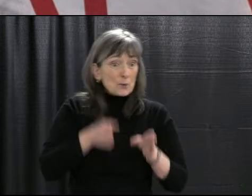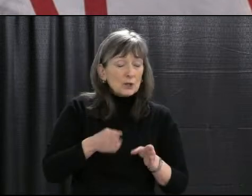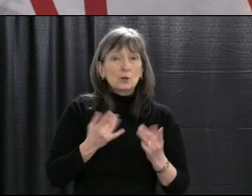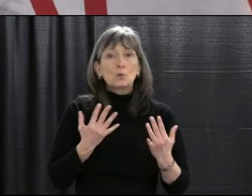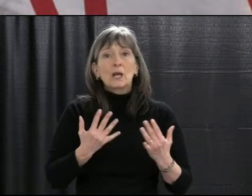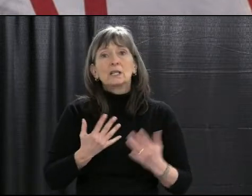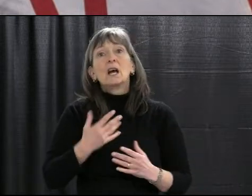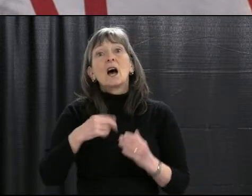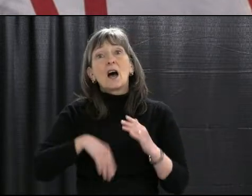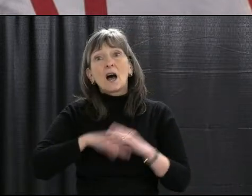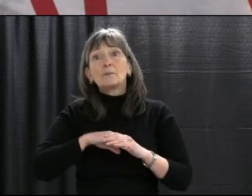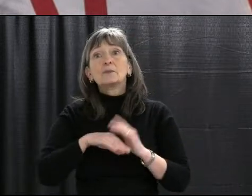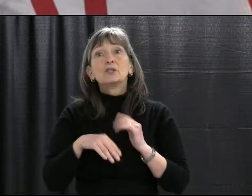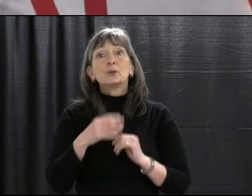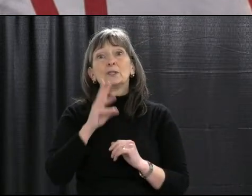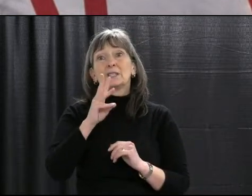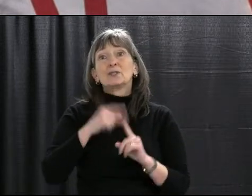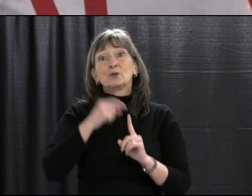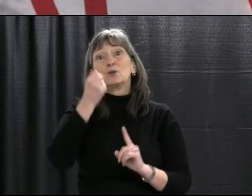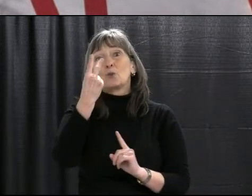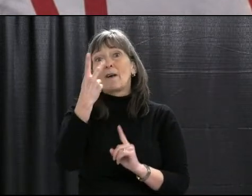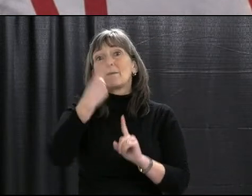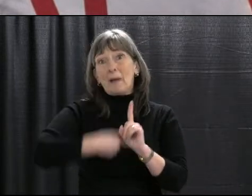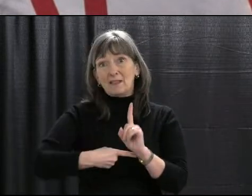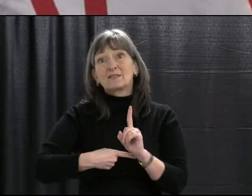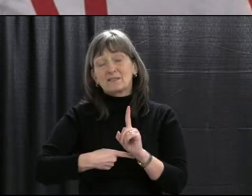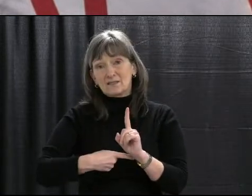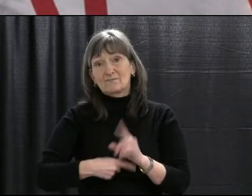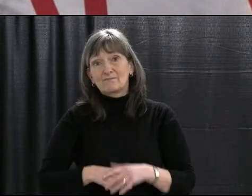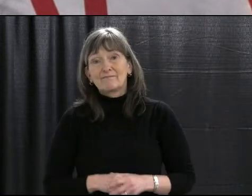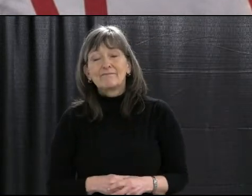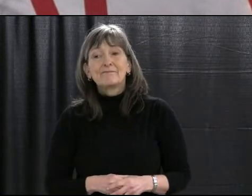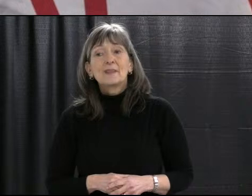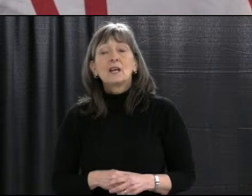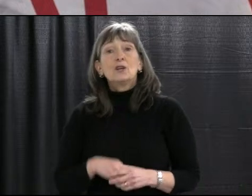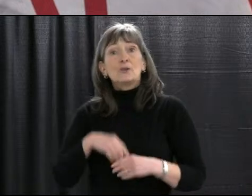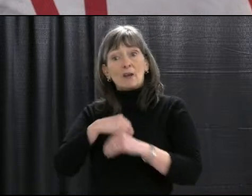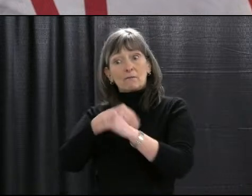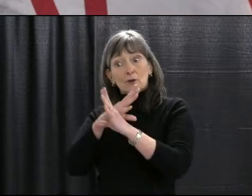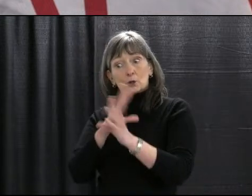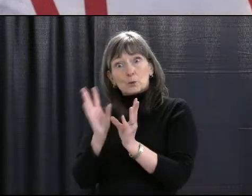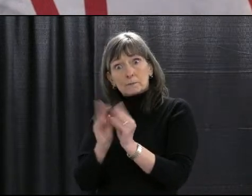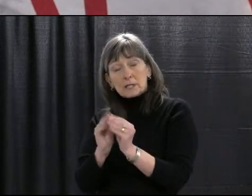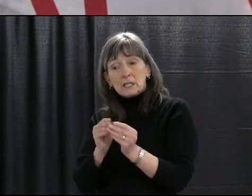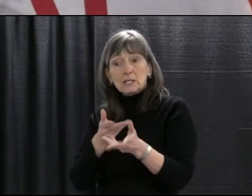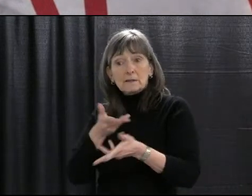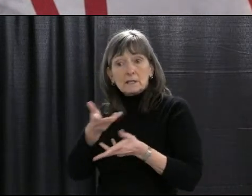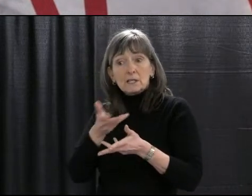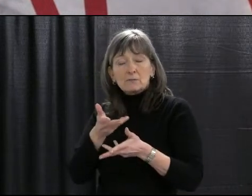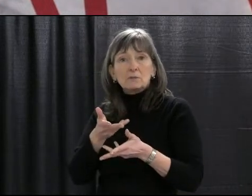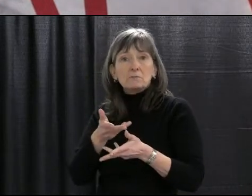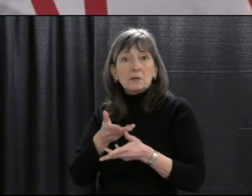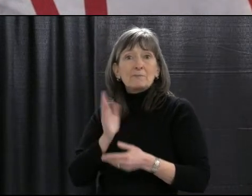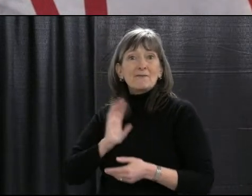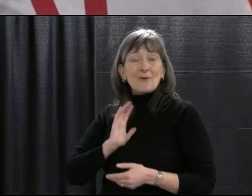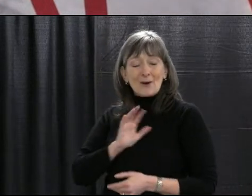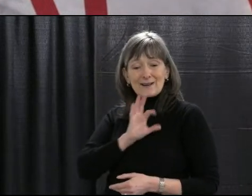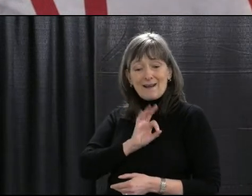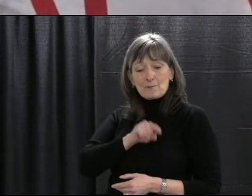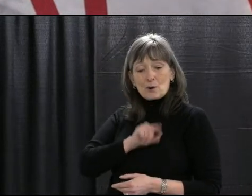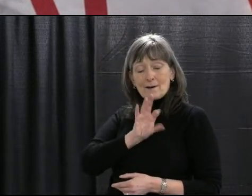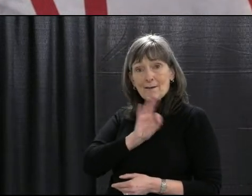appointments. These virtual heart failure management visits increased from